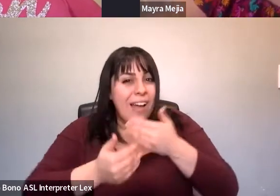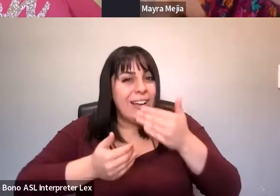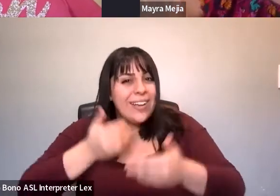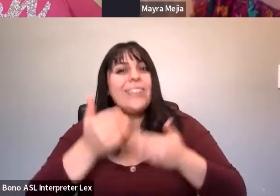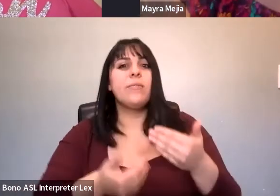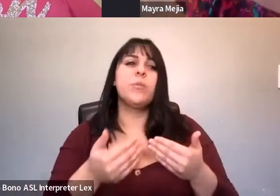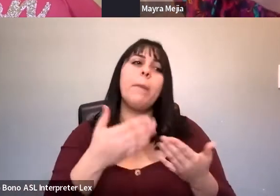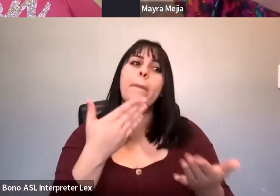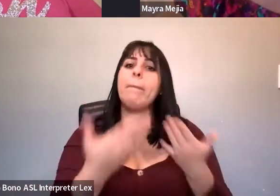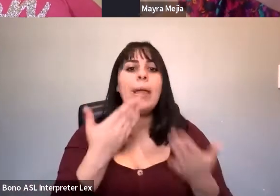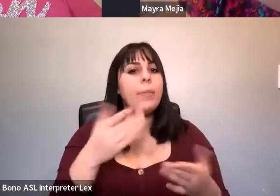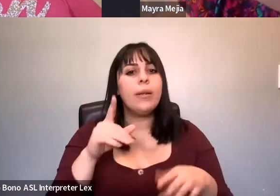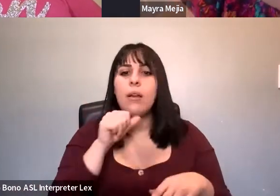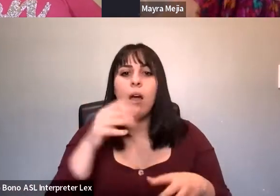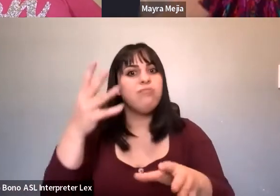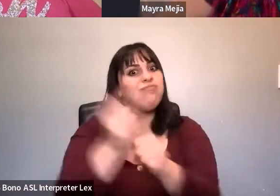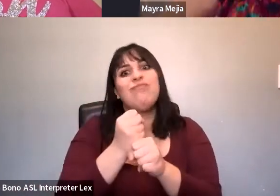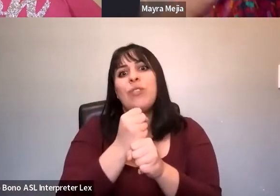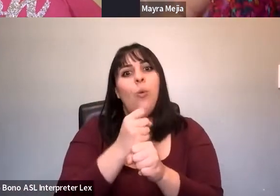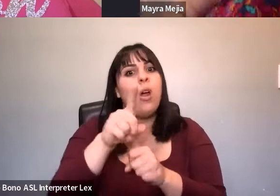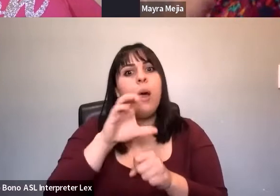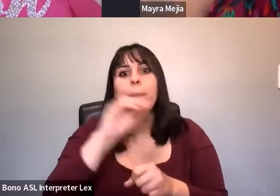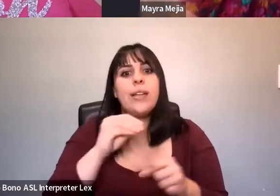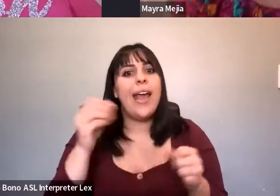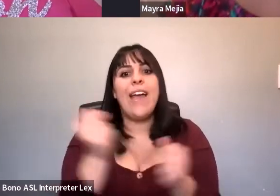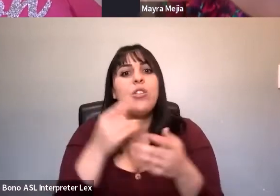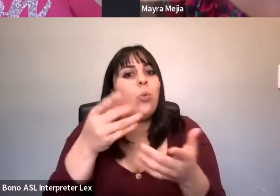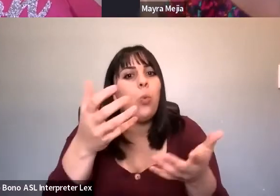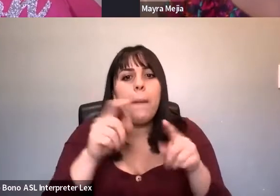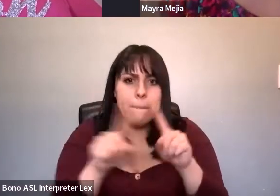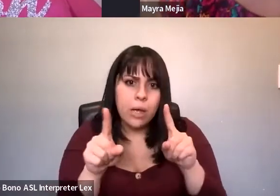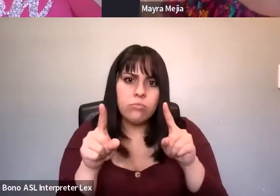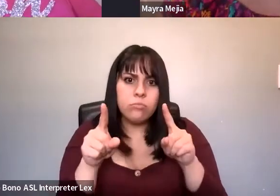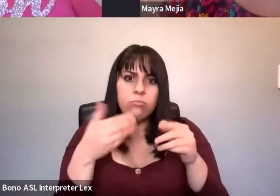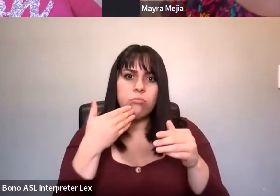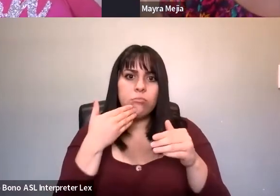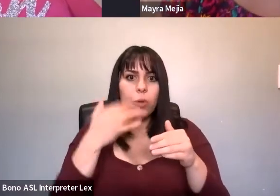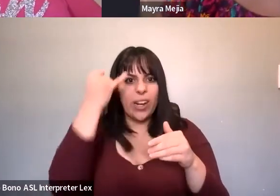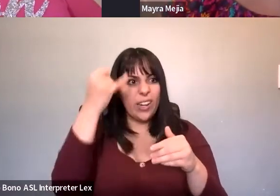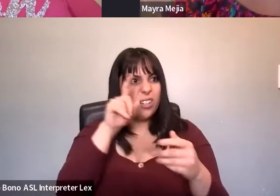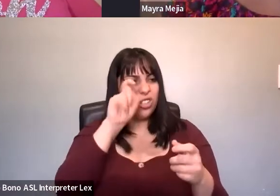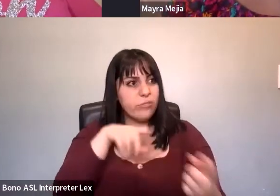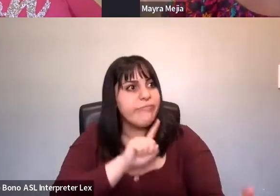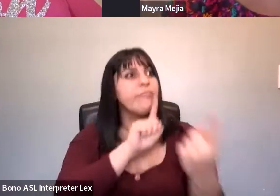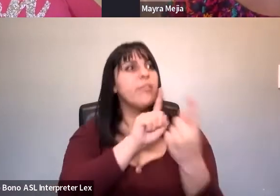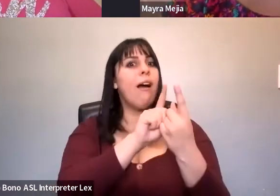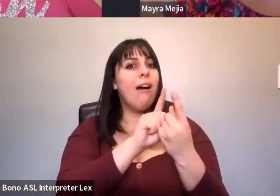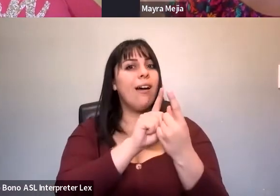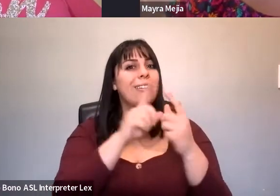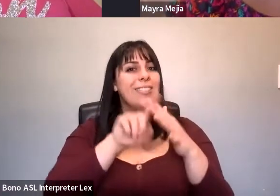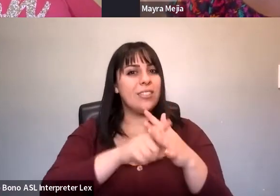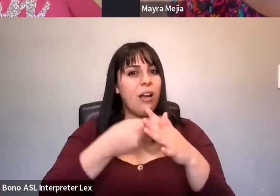foot in the door. Yes, definitely. That's a good thing to point out, because it could lead to